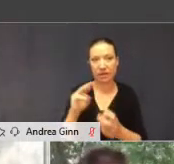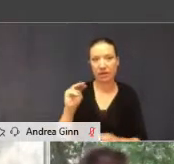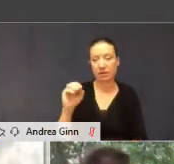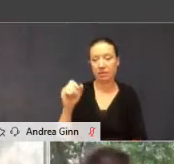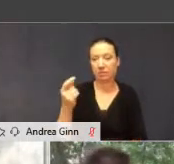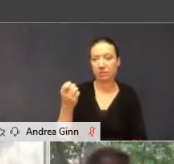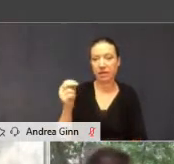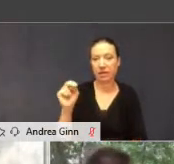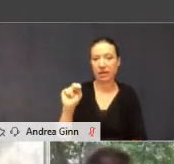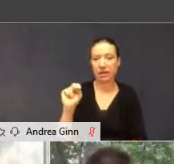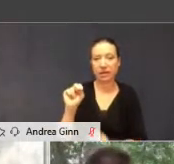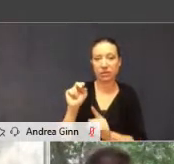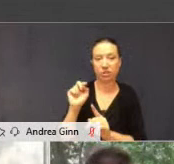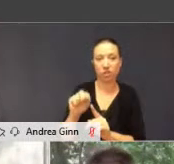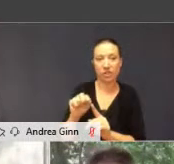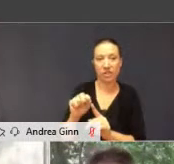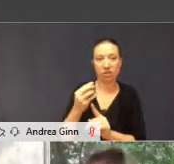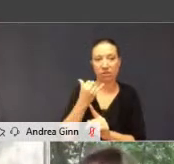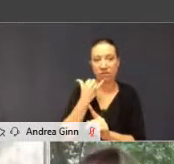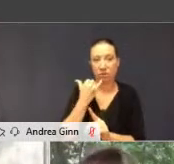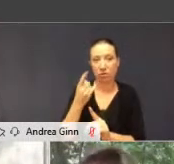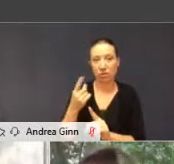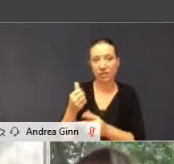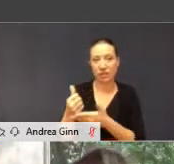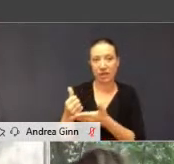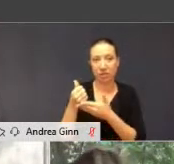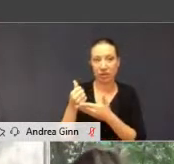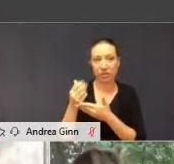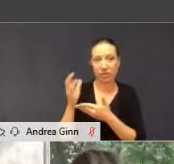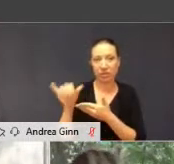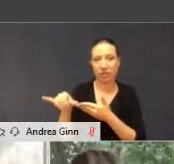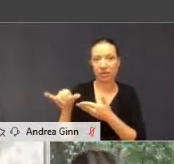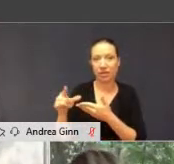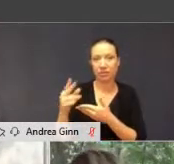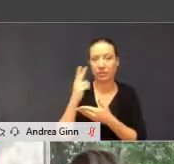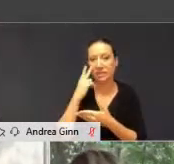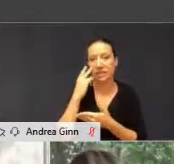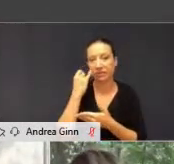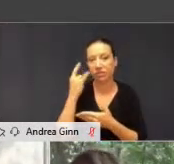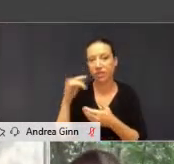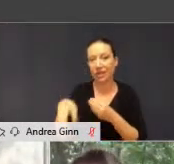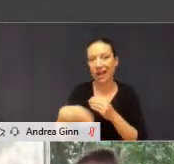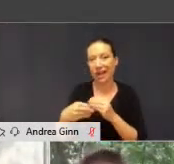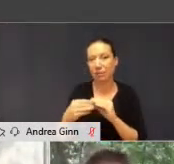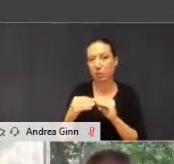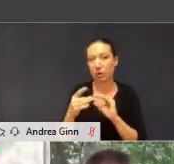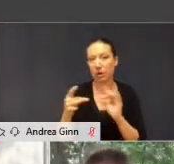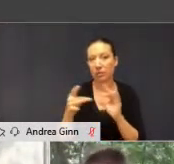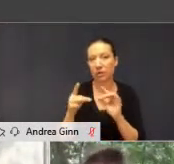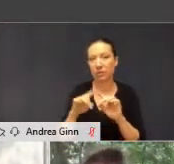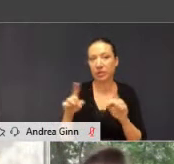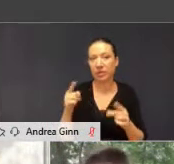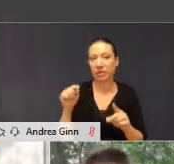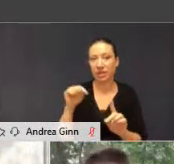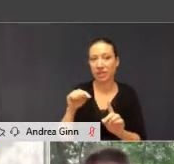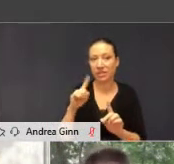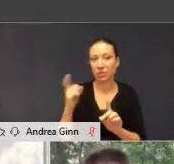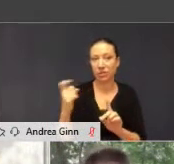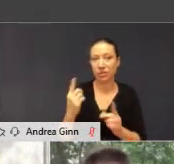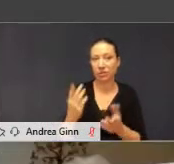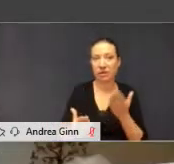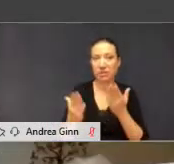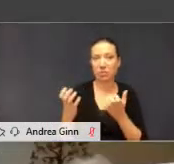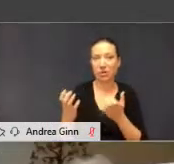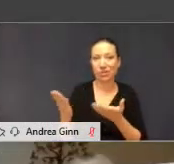who has been, I think, helping with that effort. So I'll see if she could add anything additional. This may be one that I want to take back and get you some